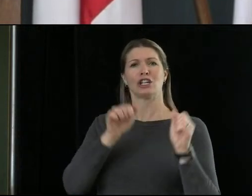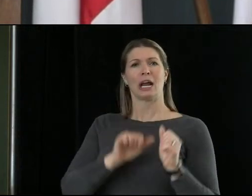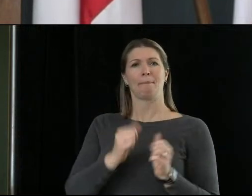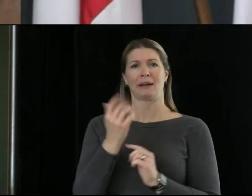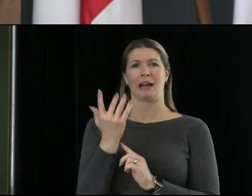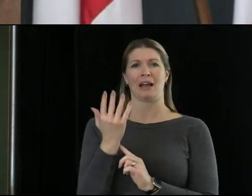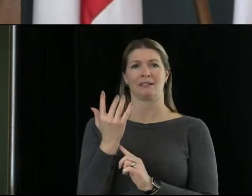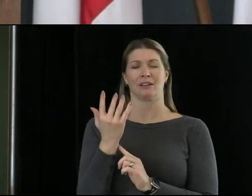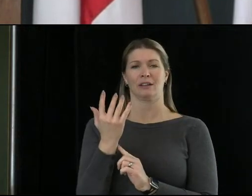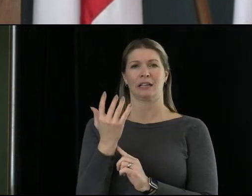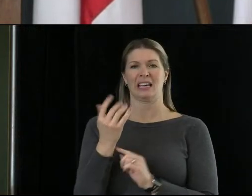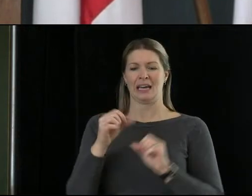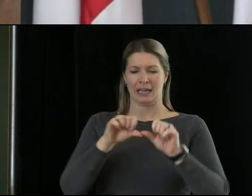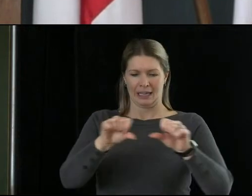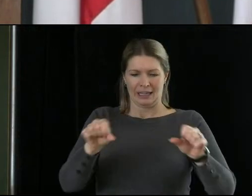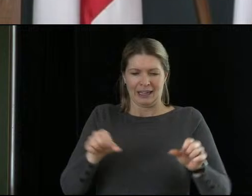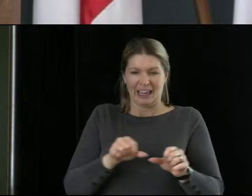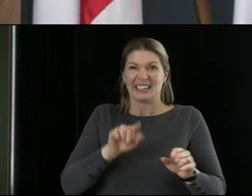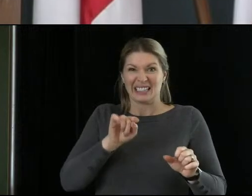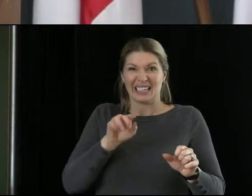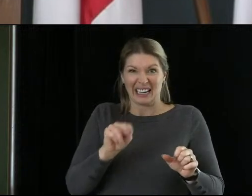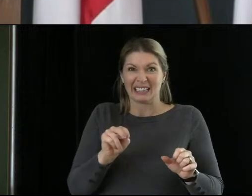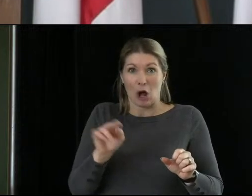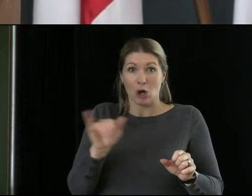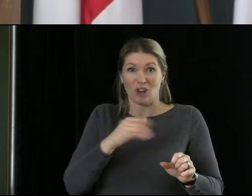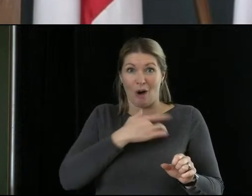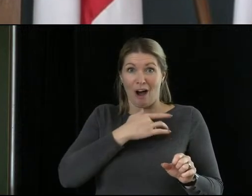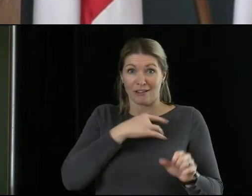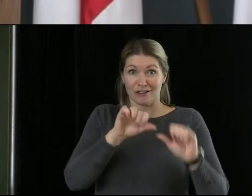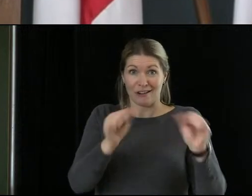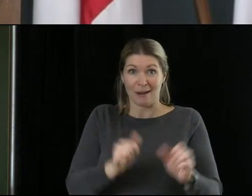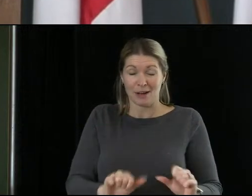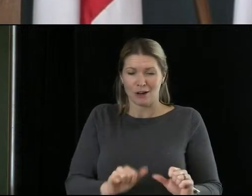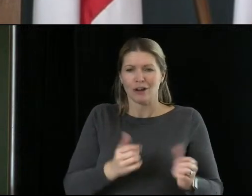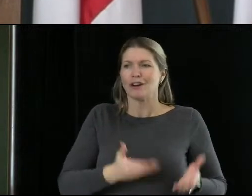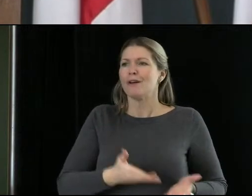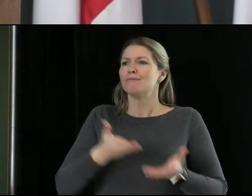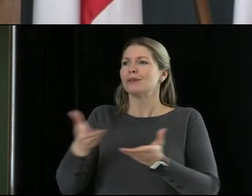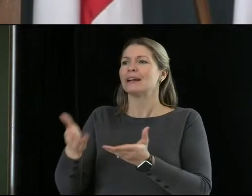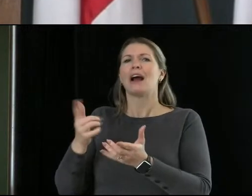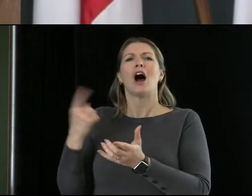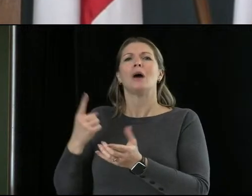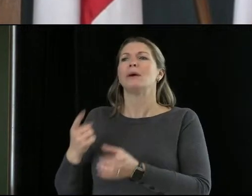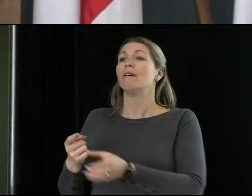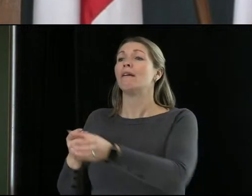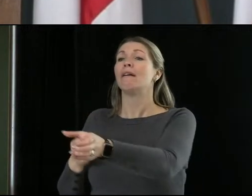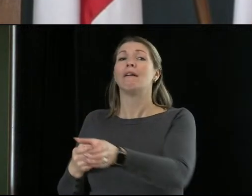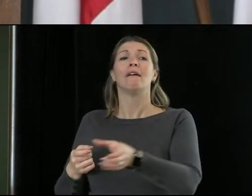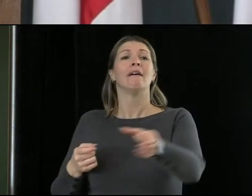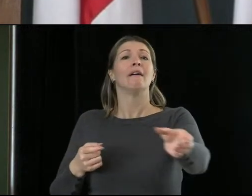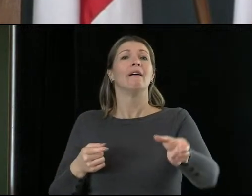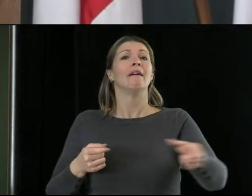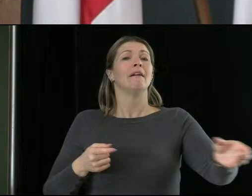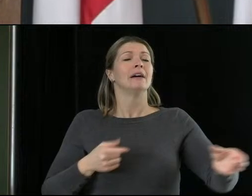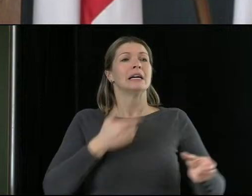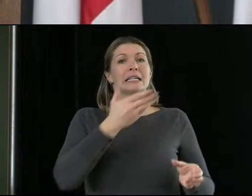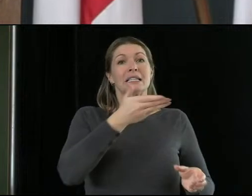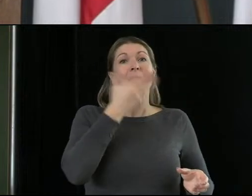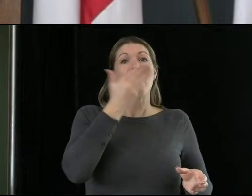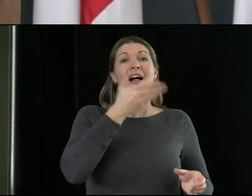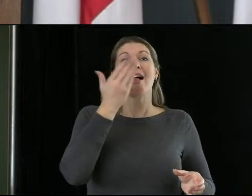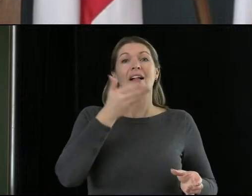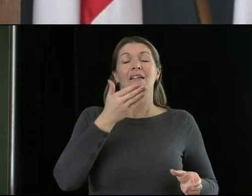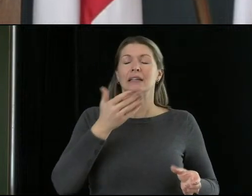she took that candle everywhere. She would always be opening it and smelling it. I still have that candle